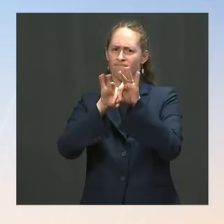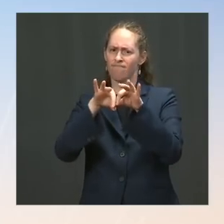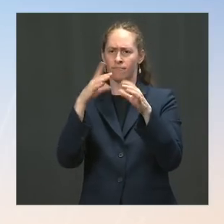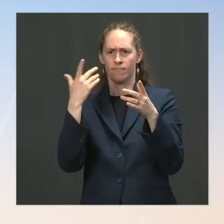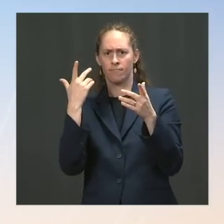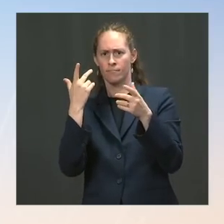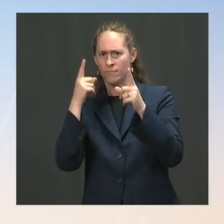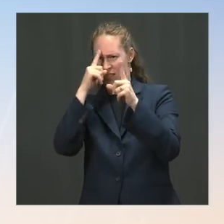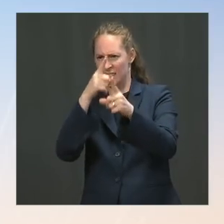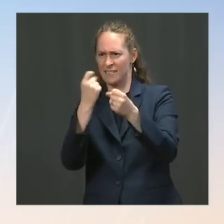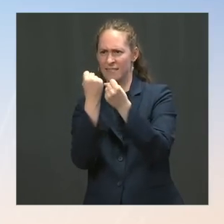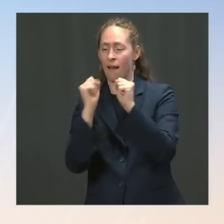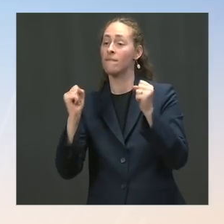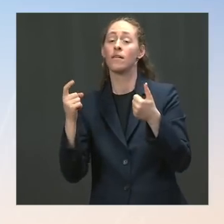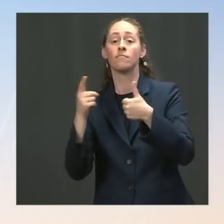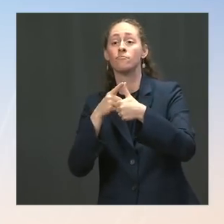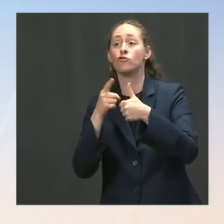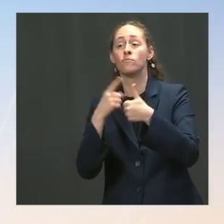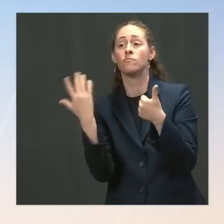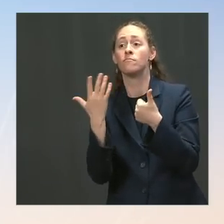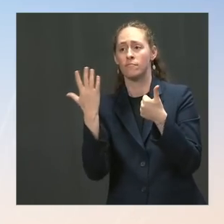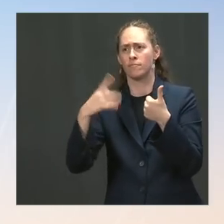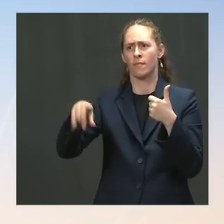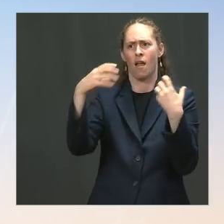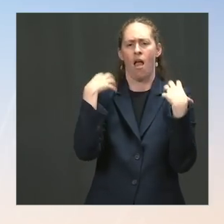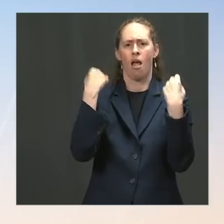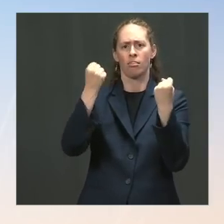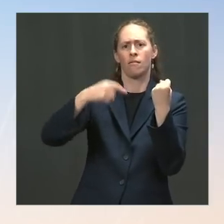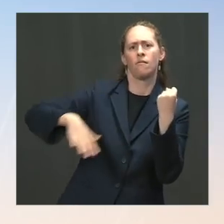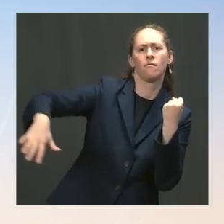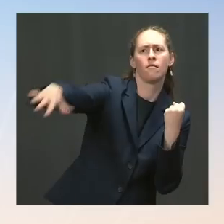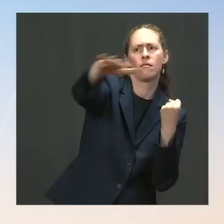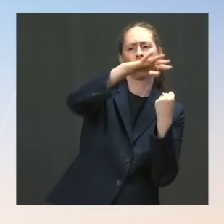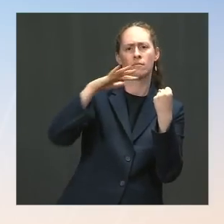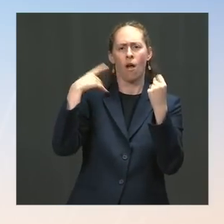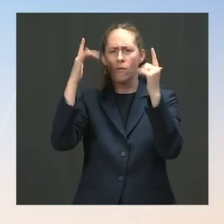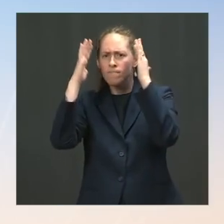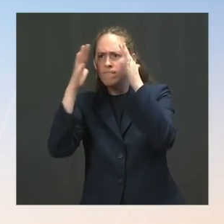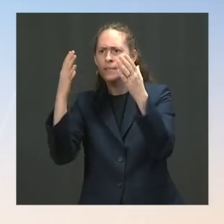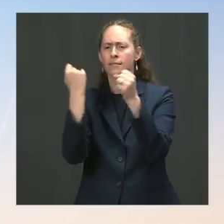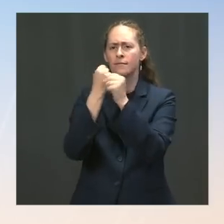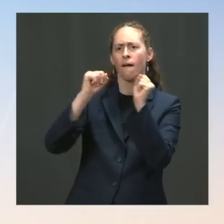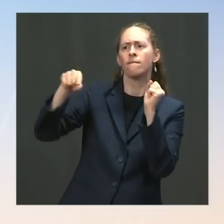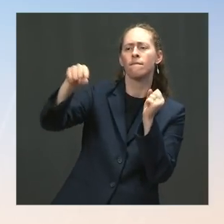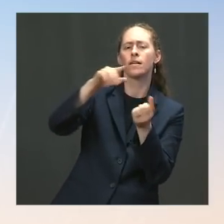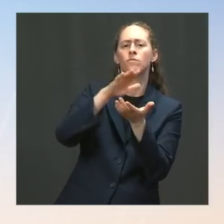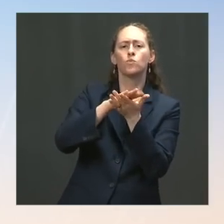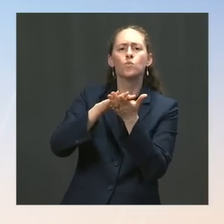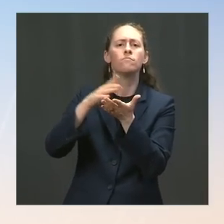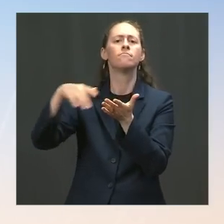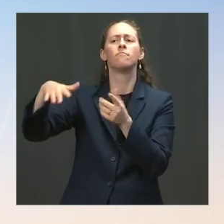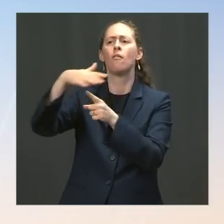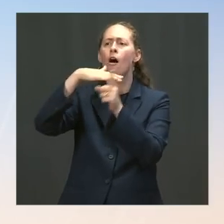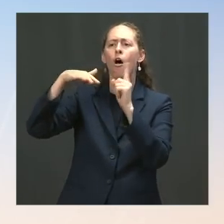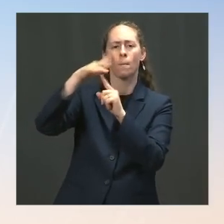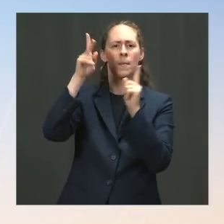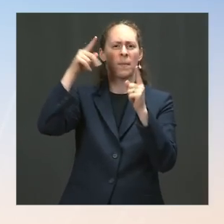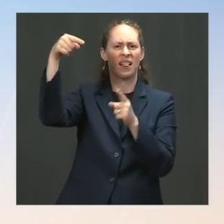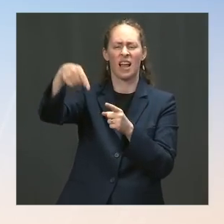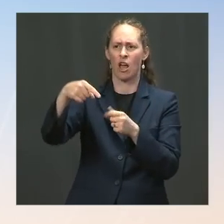safety of our students, our educators, and our staff. We need to make sure that we're leading with health and safety first. The